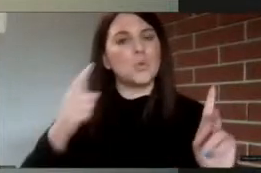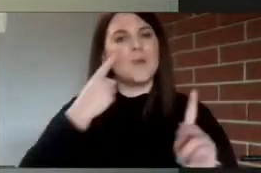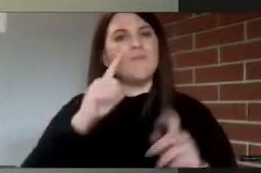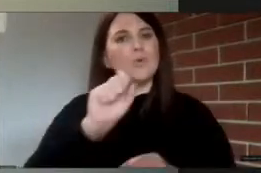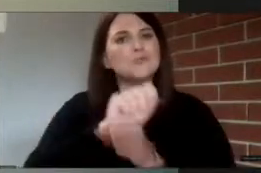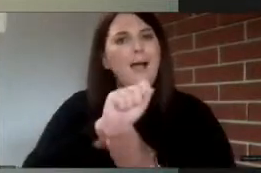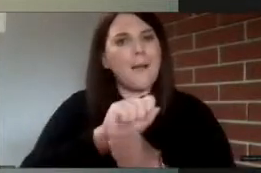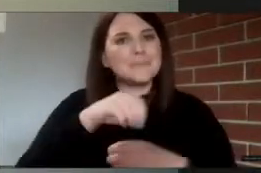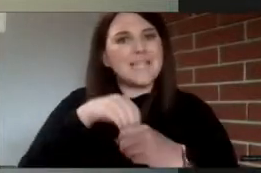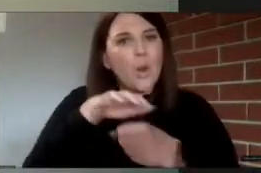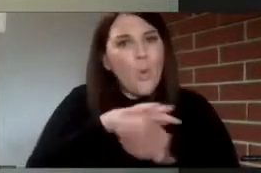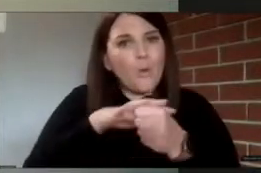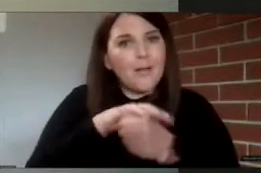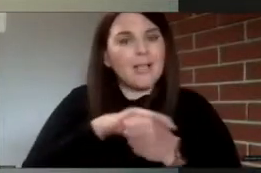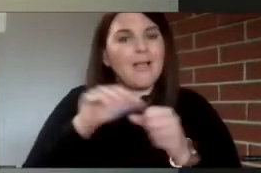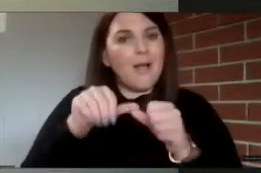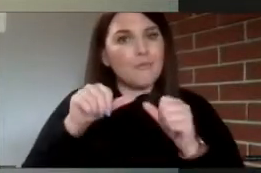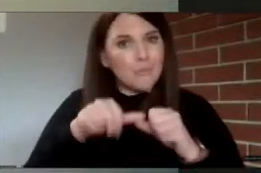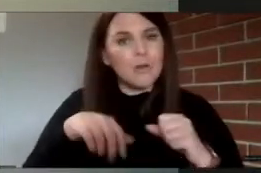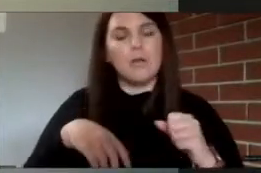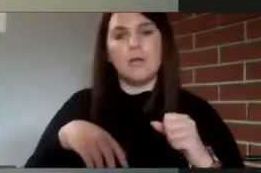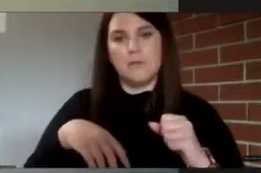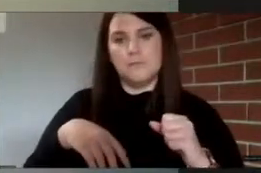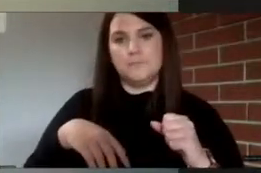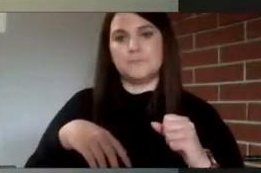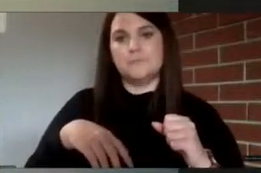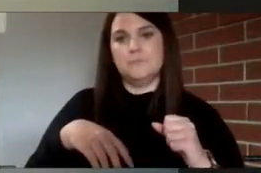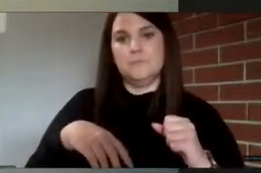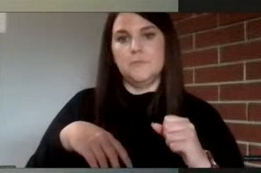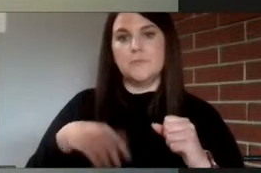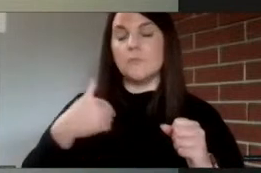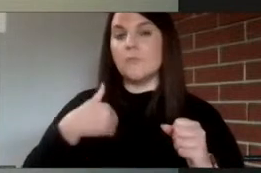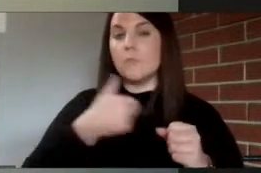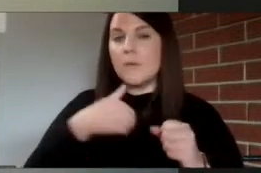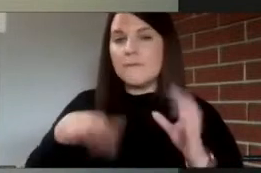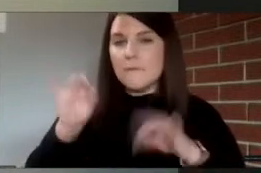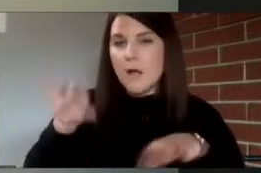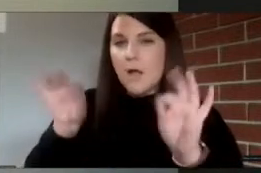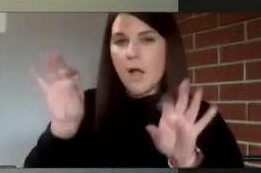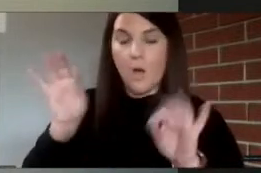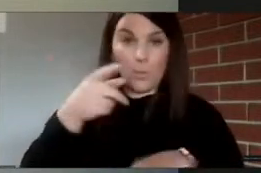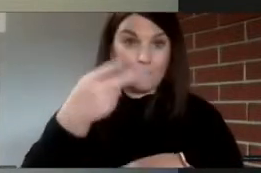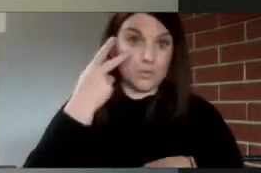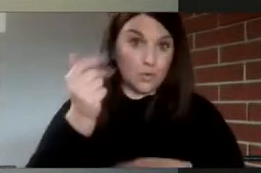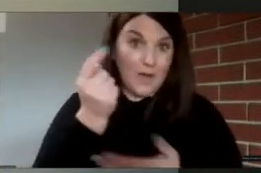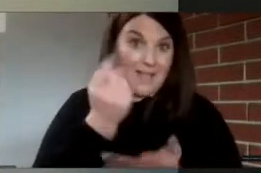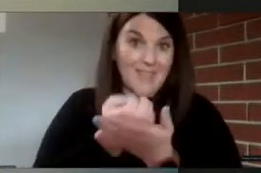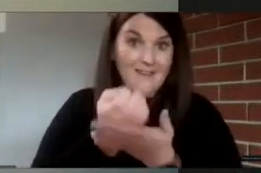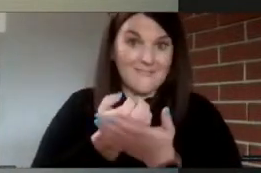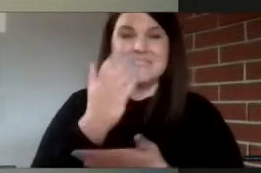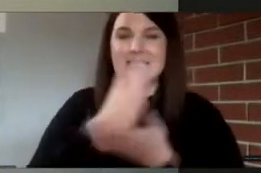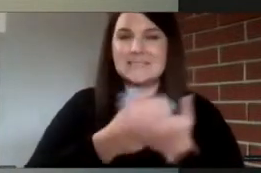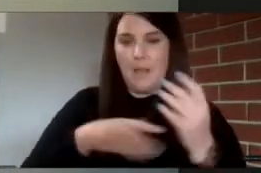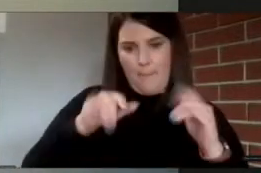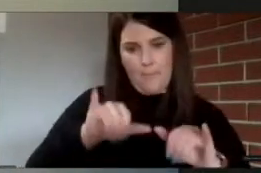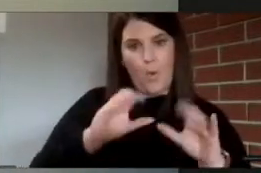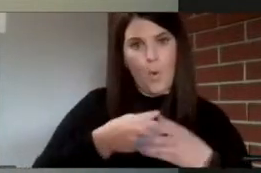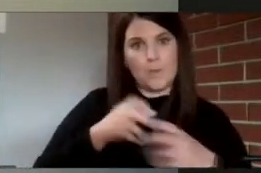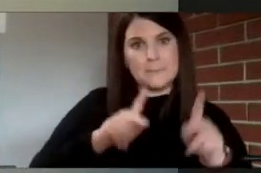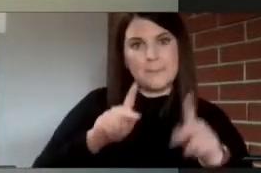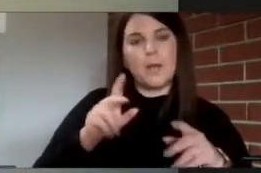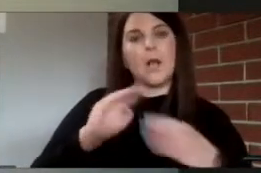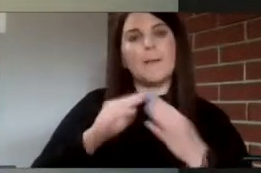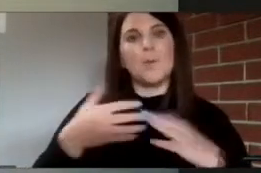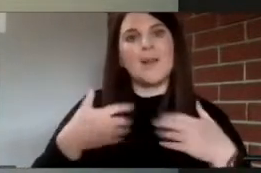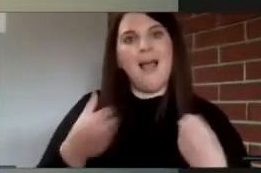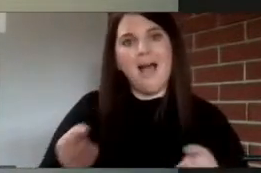these local spaces. What we have found, and what you will see if you look at the evidence around this, is that some of the lay people and community health workers